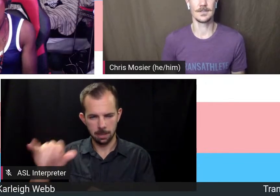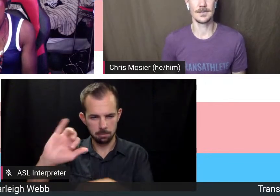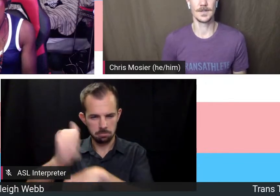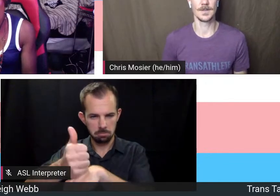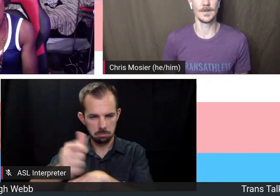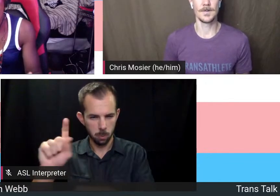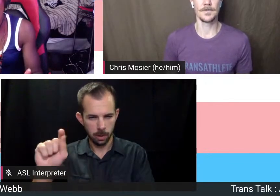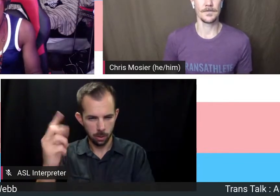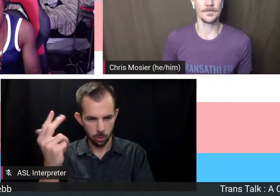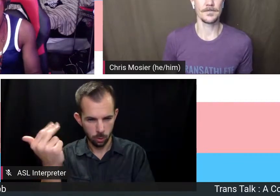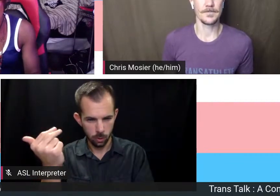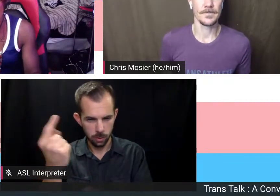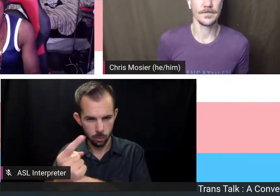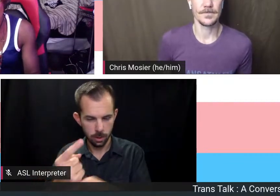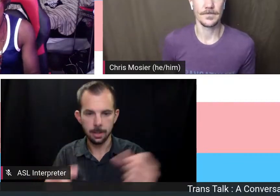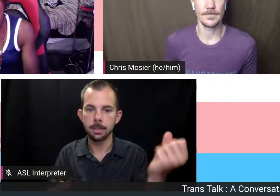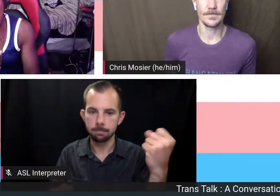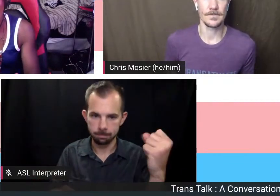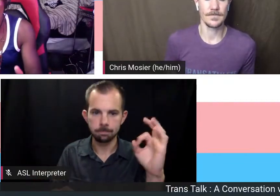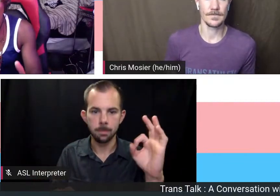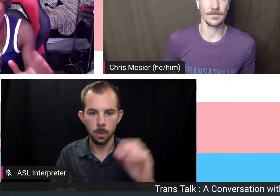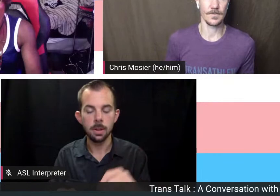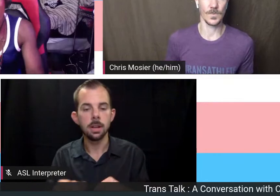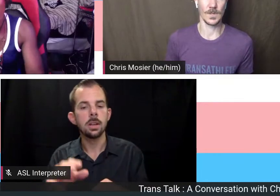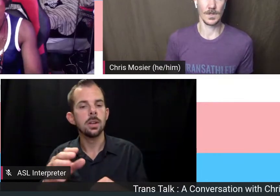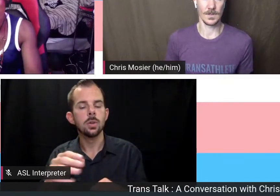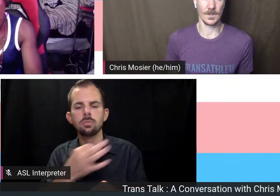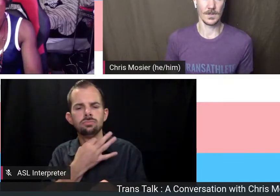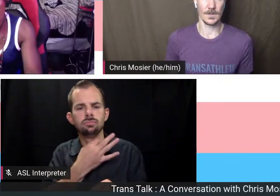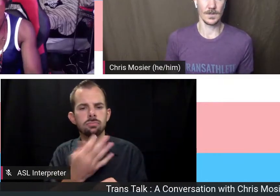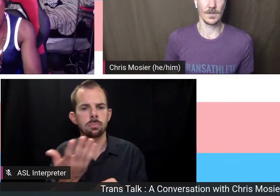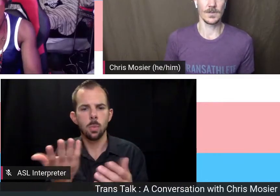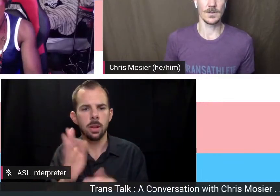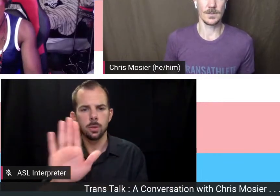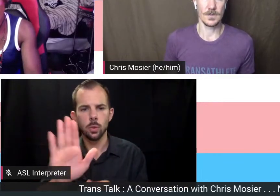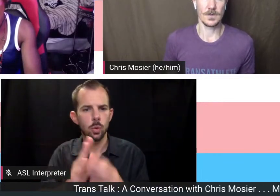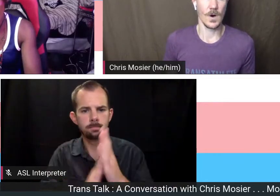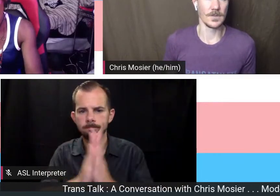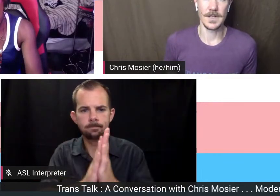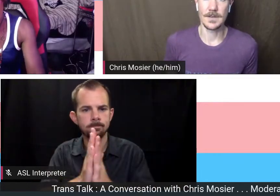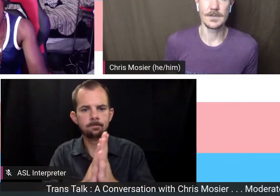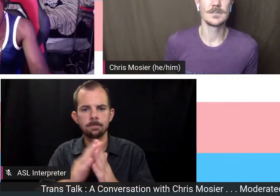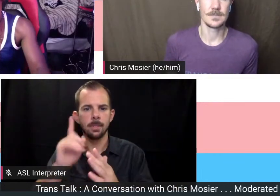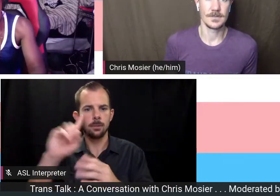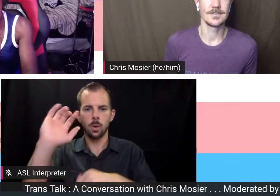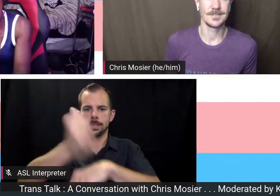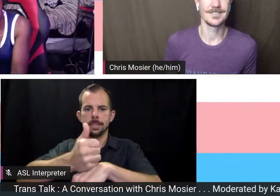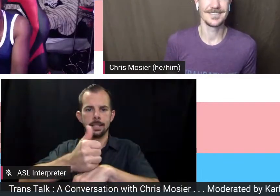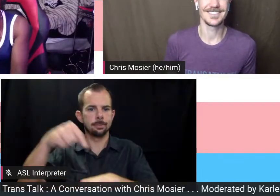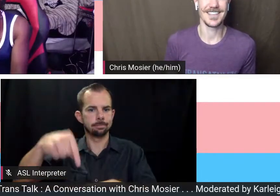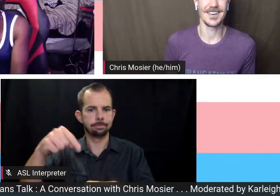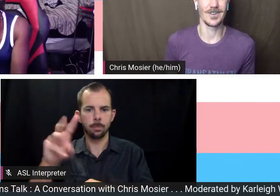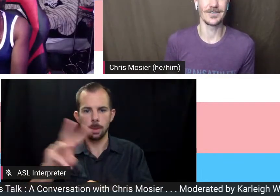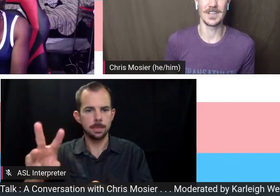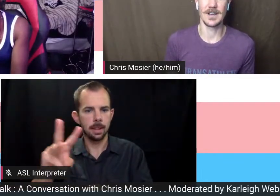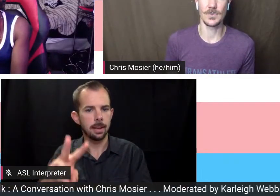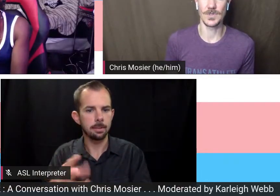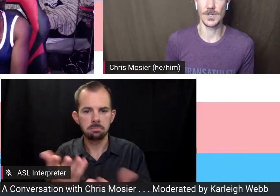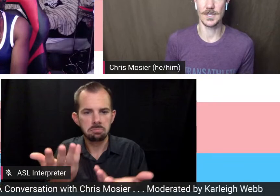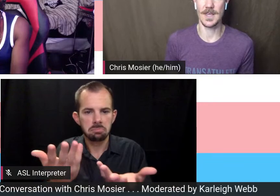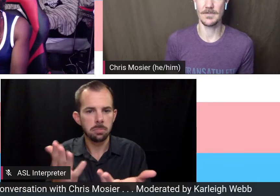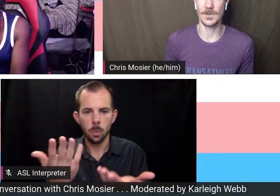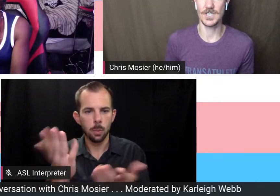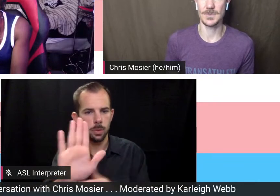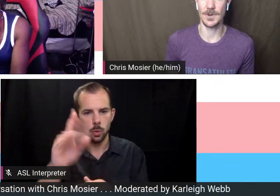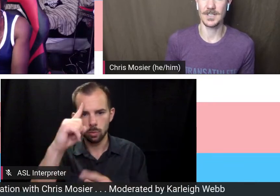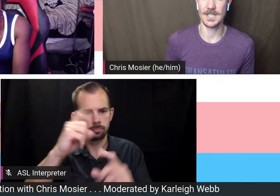what you just described pushed you to that direction? Like, I've got to start this clearinghouse. I have to put something out there. Yeah, all of it. And it was